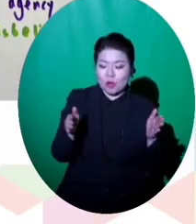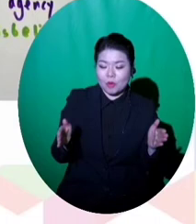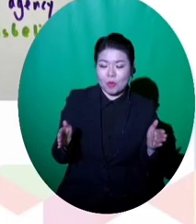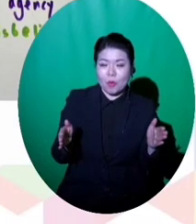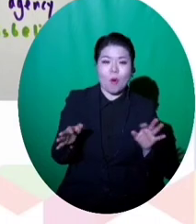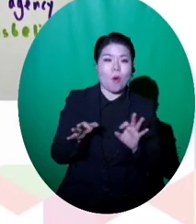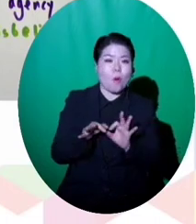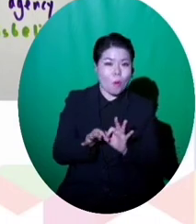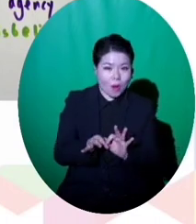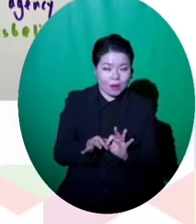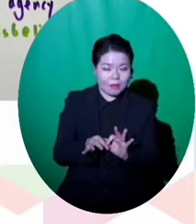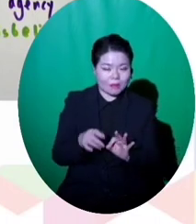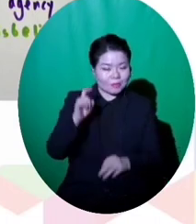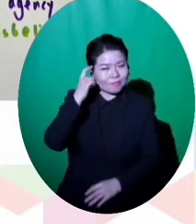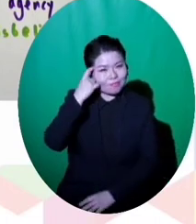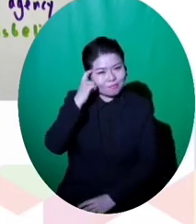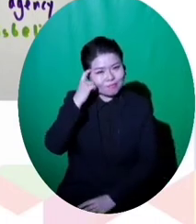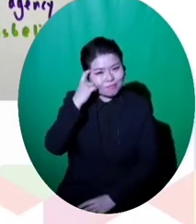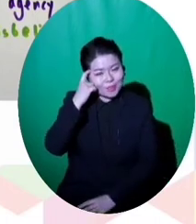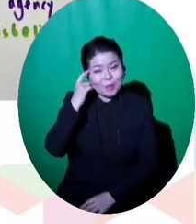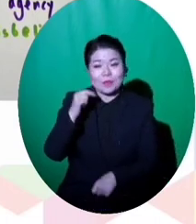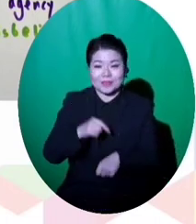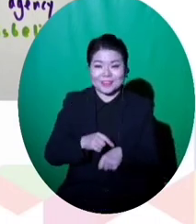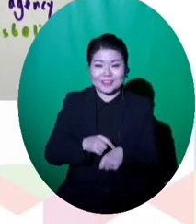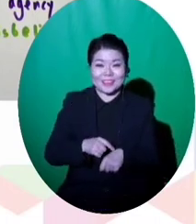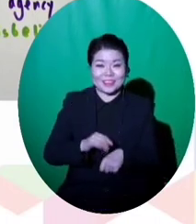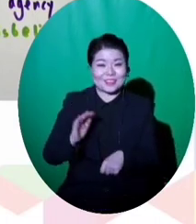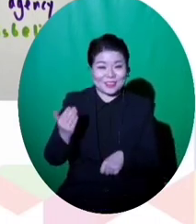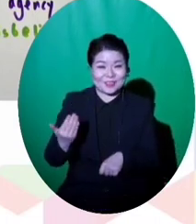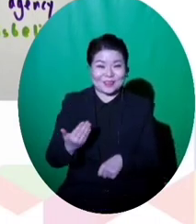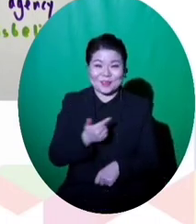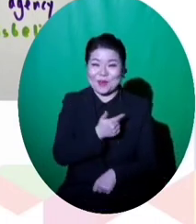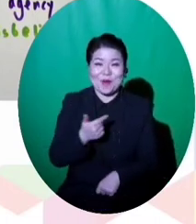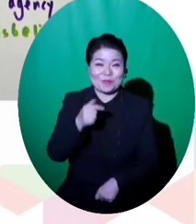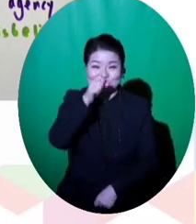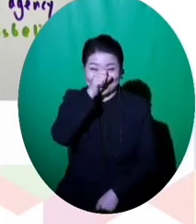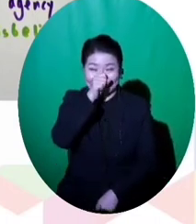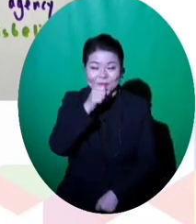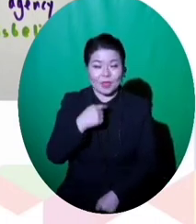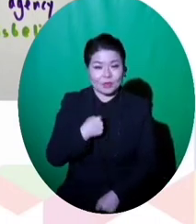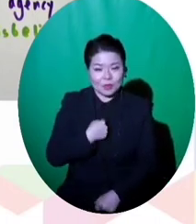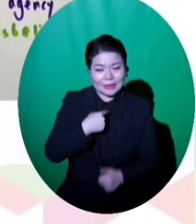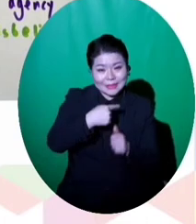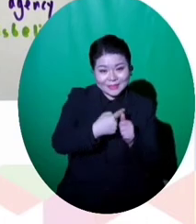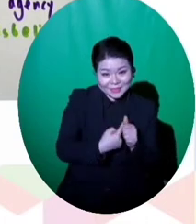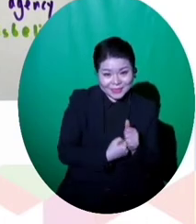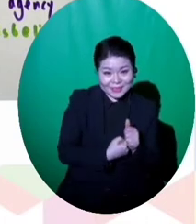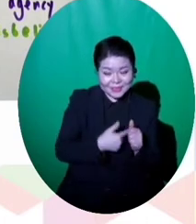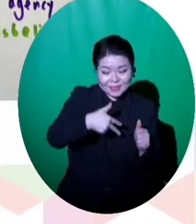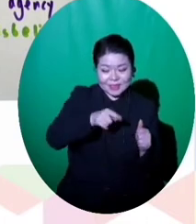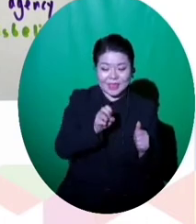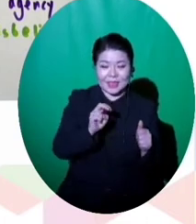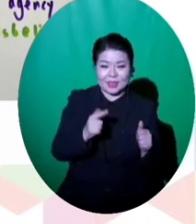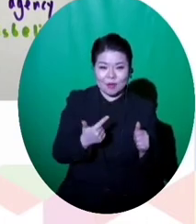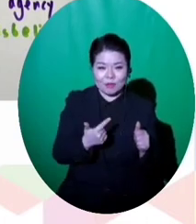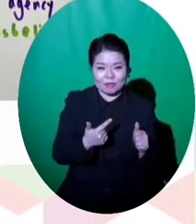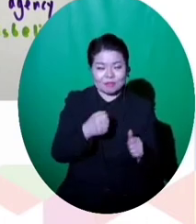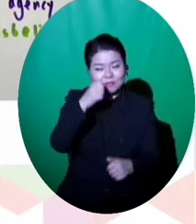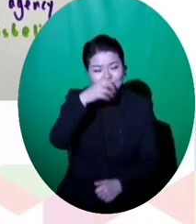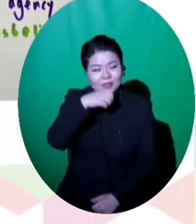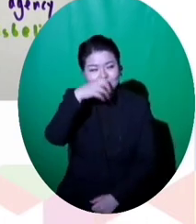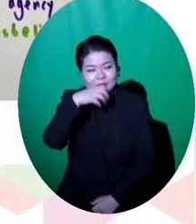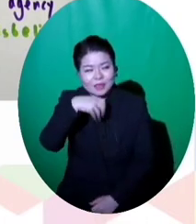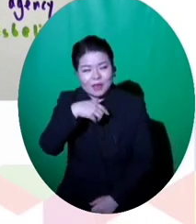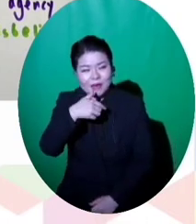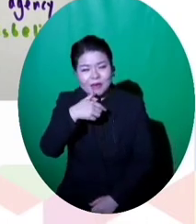romanticize nature as this, you know, happy place. It's actually really vicious and competitive. You know, there's a lot happening